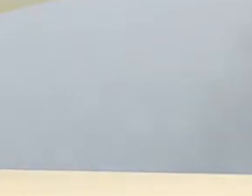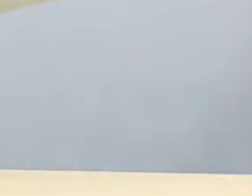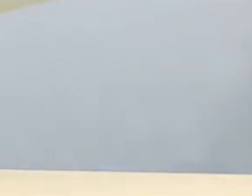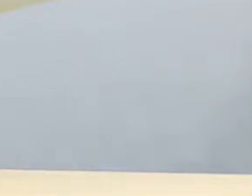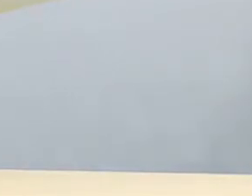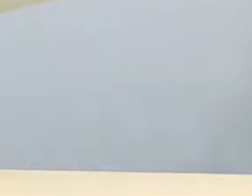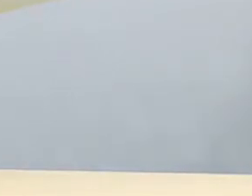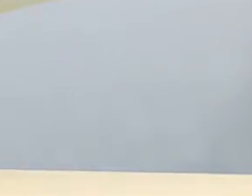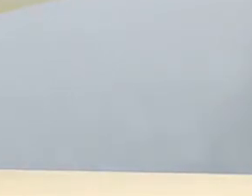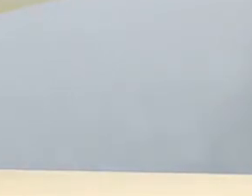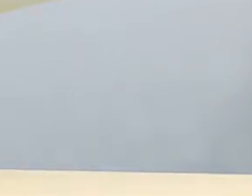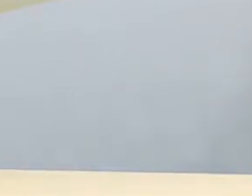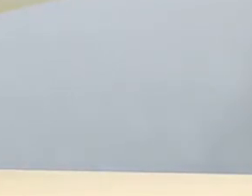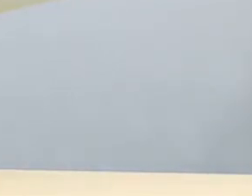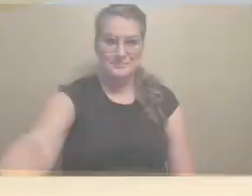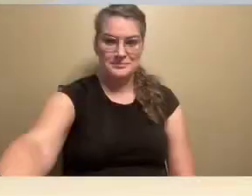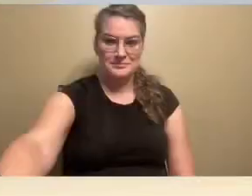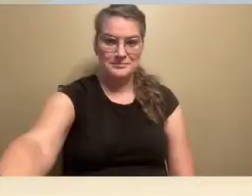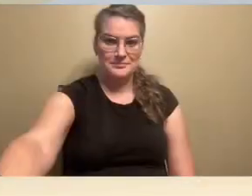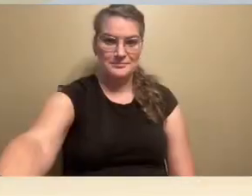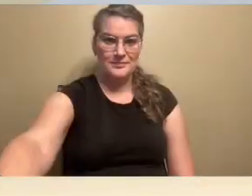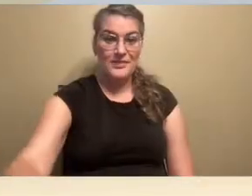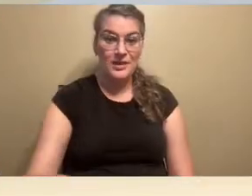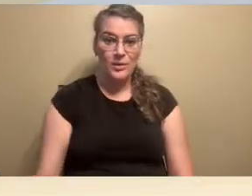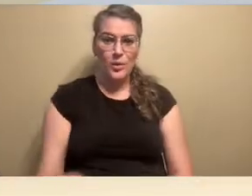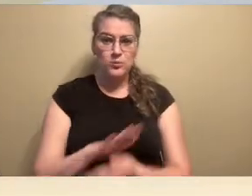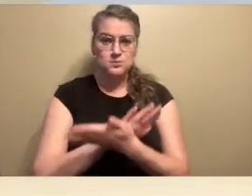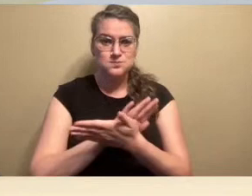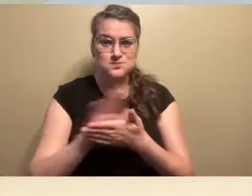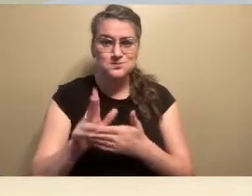Wow. Nice to see everybody.